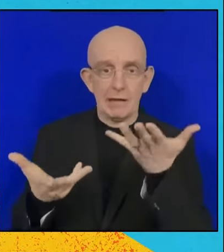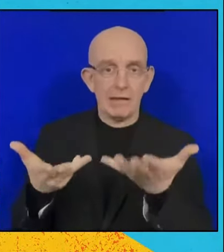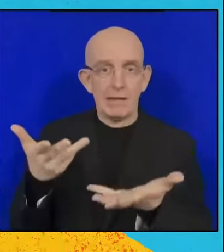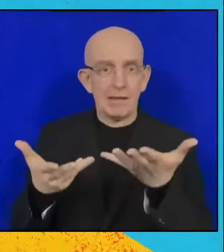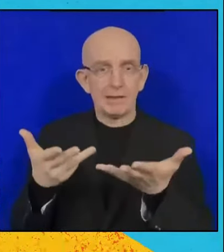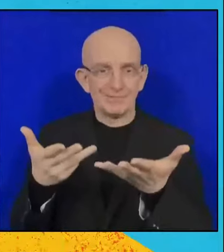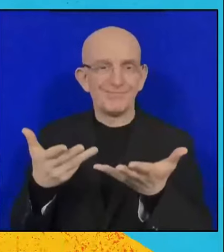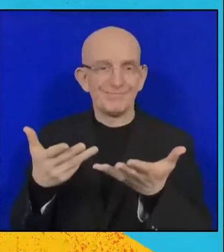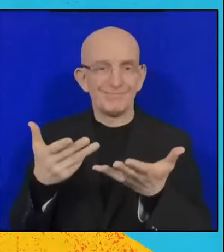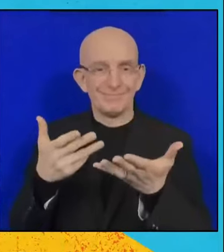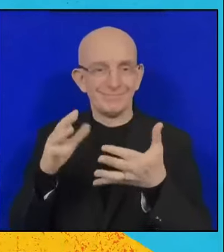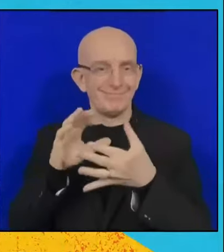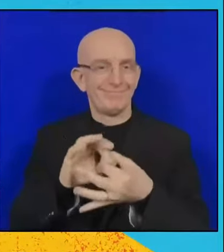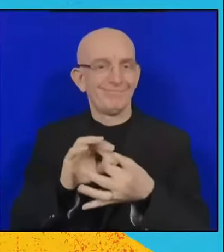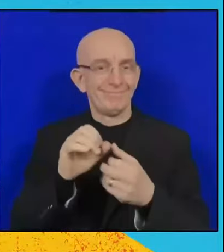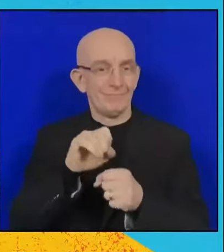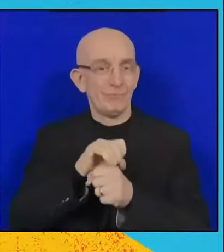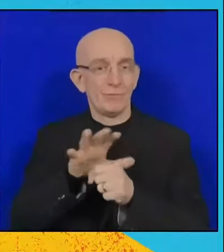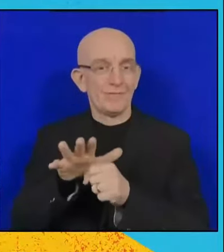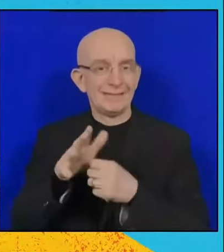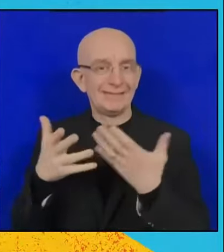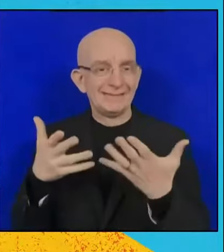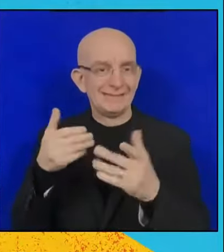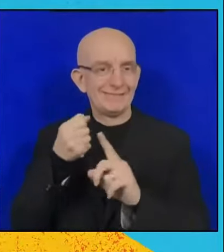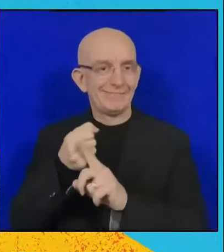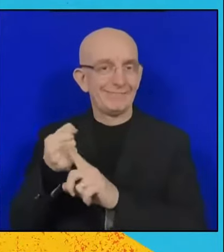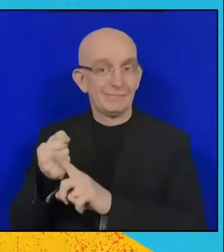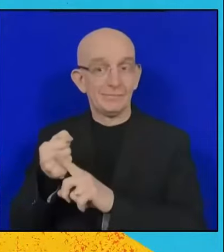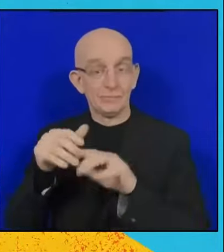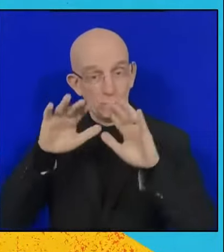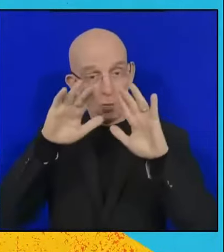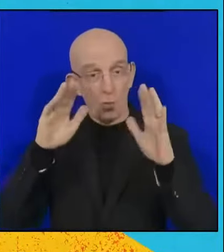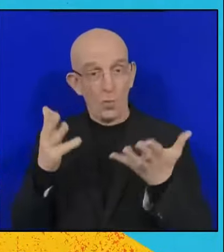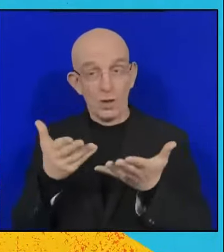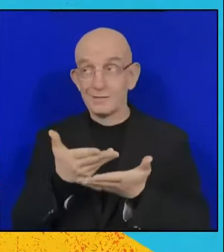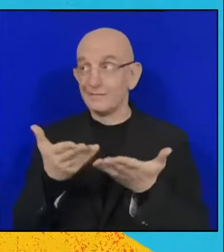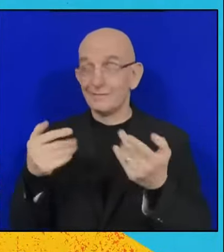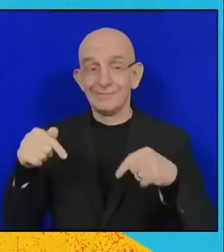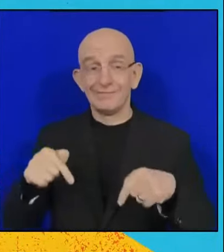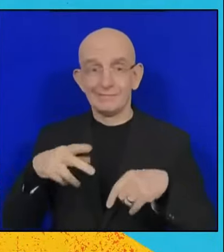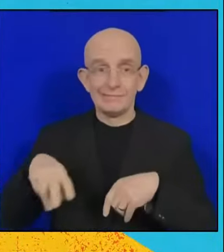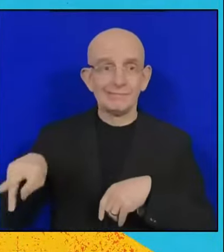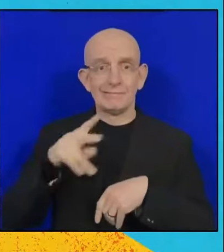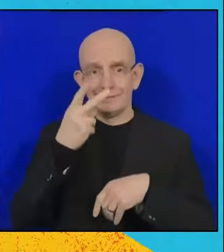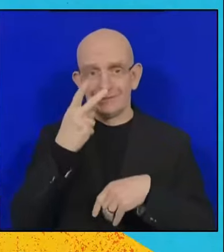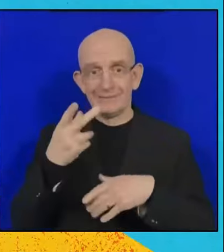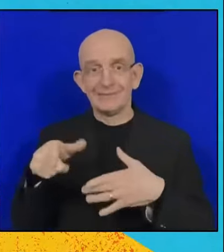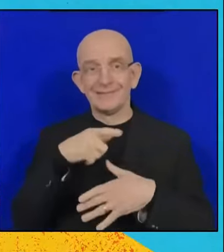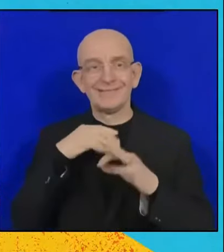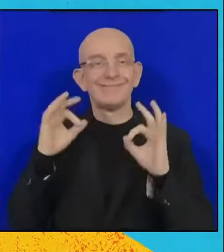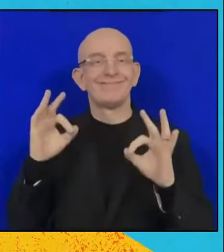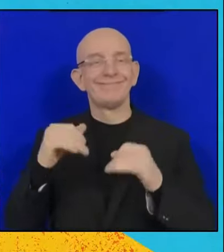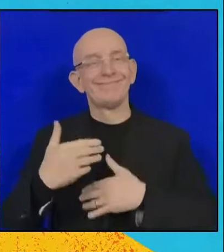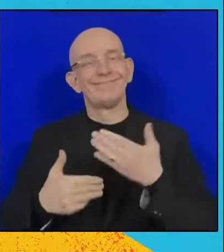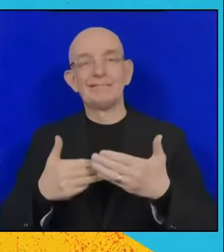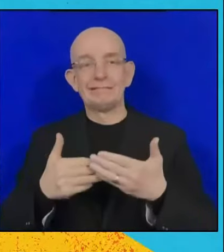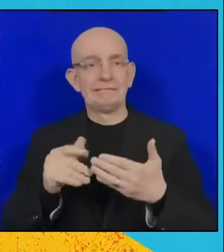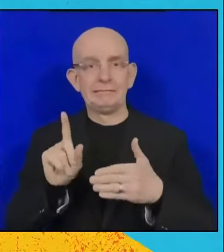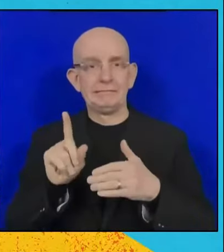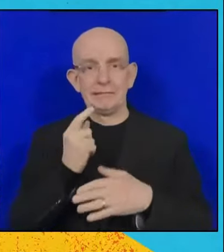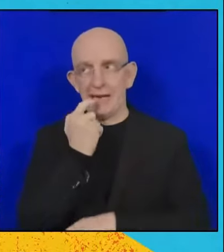live in today feels less safe and less equal. Young people have been uniquely burdened by the recent shocks